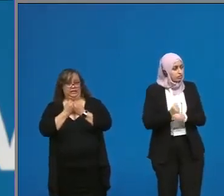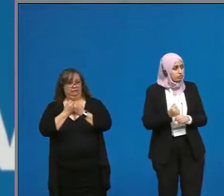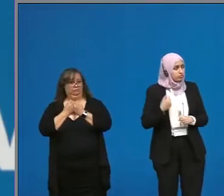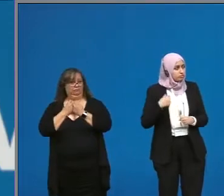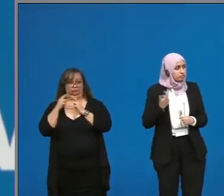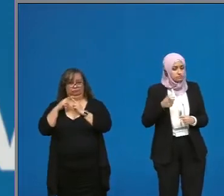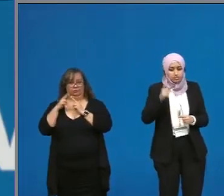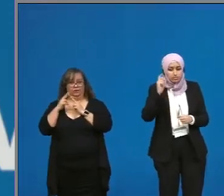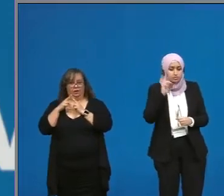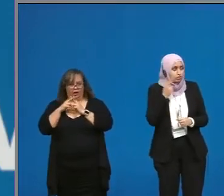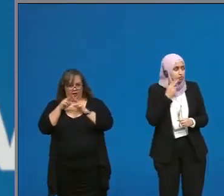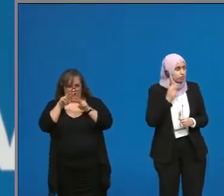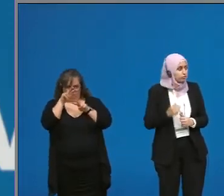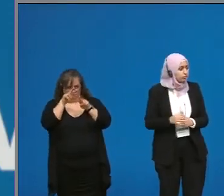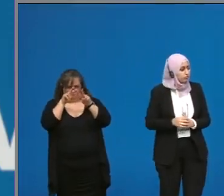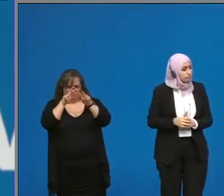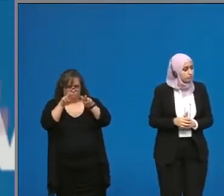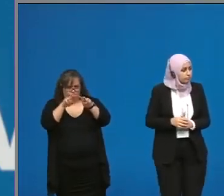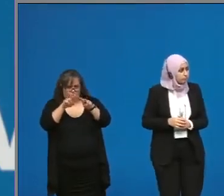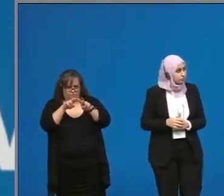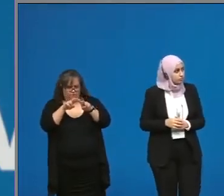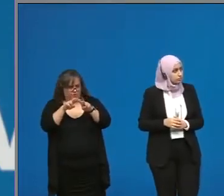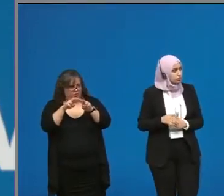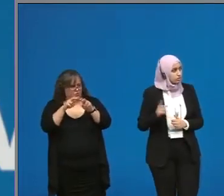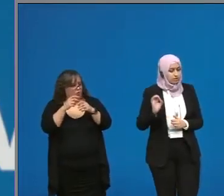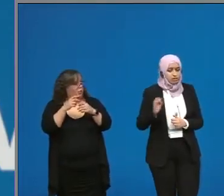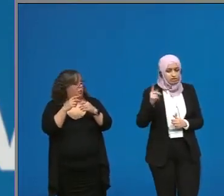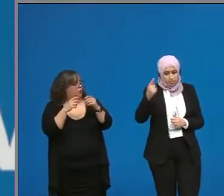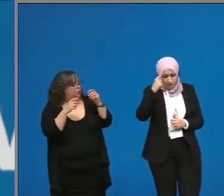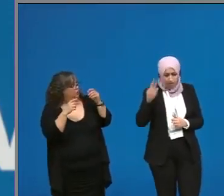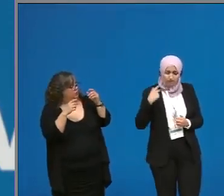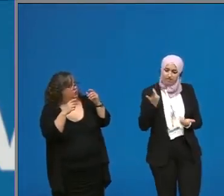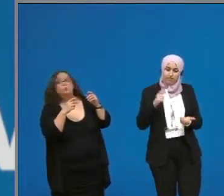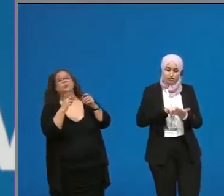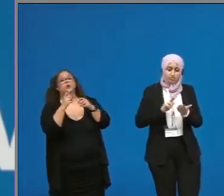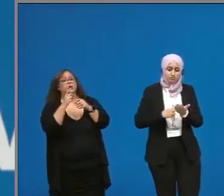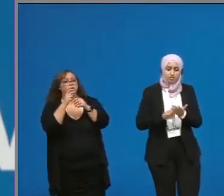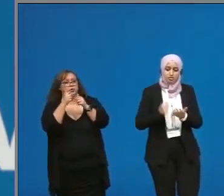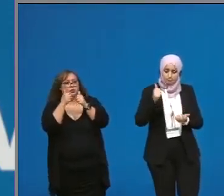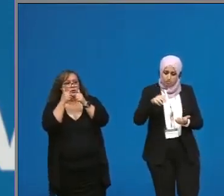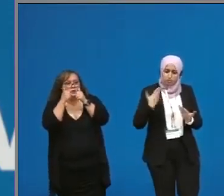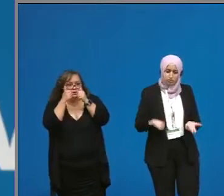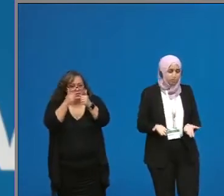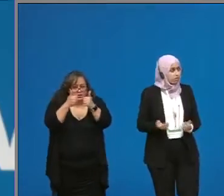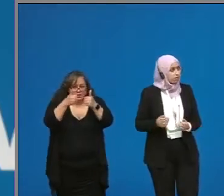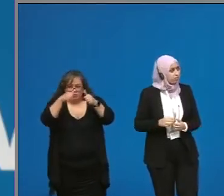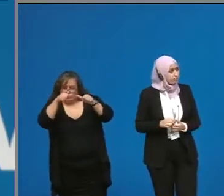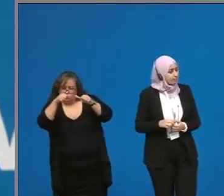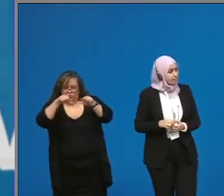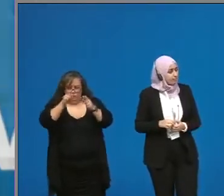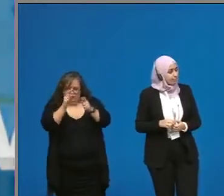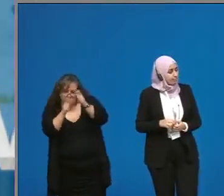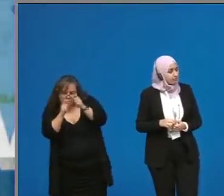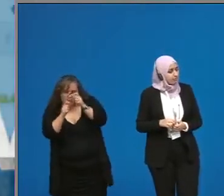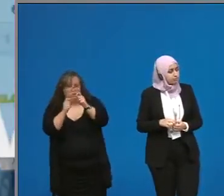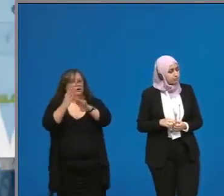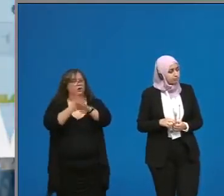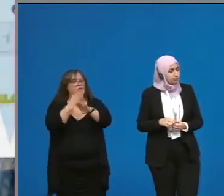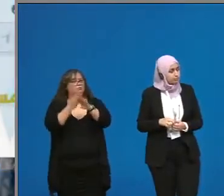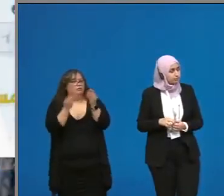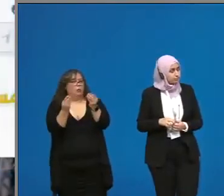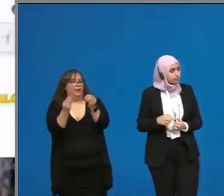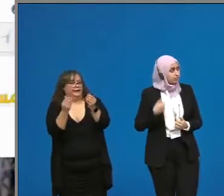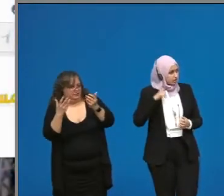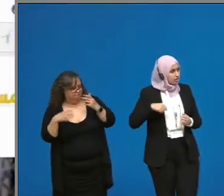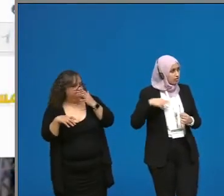sure of the quality of interpretation. So if I go to this website, as you can see, and translate one sentence, the sentence will go to this system. Our deaf